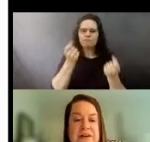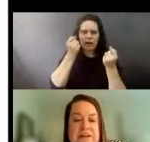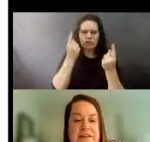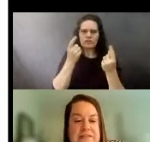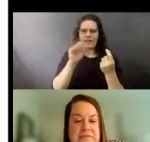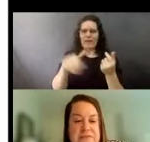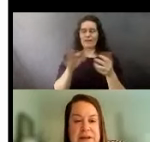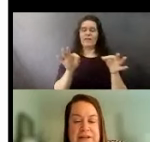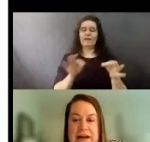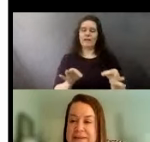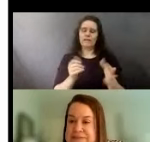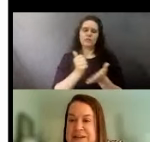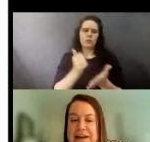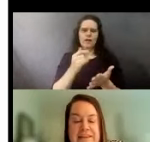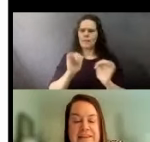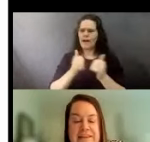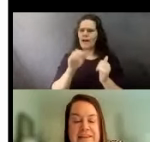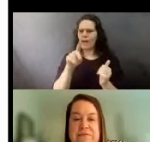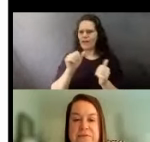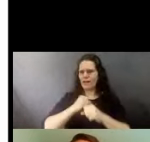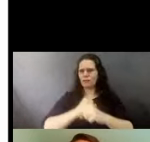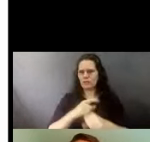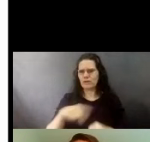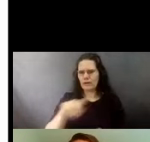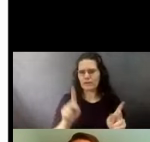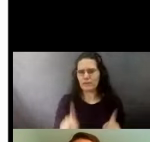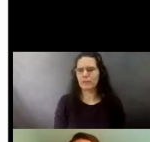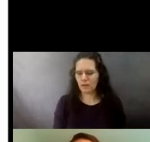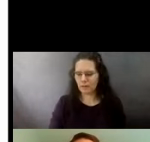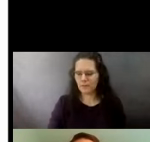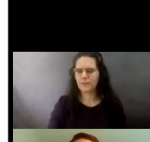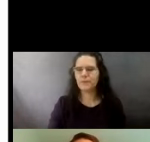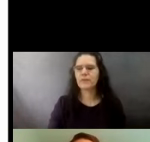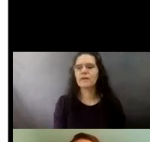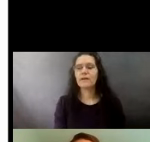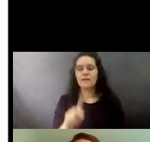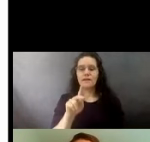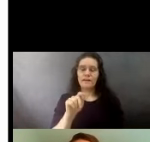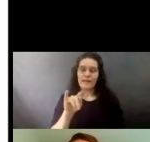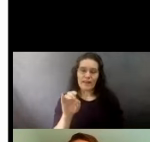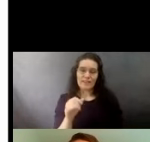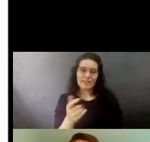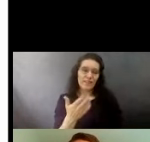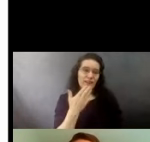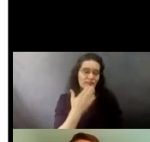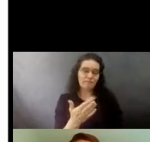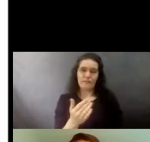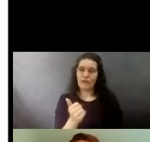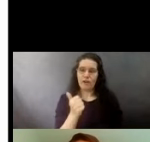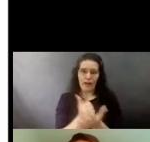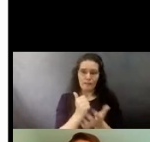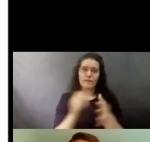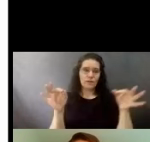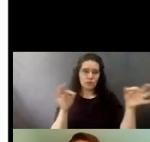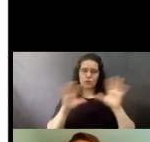Thank you, Claudia. That's a great like you said, high level overview, but a very important tool for navigating this space. So I'm